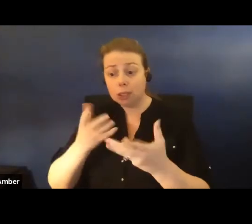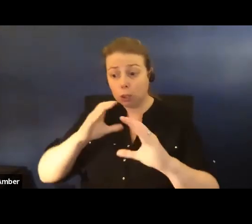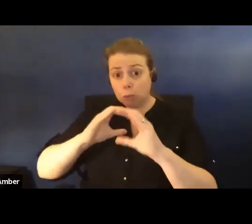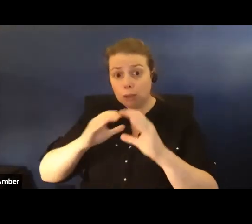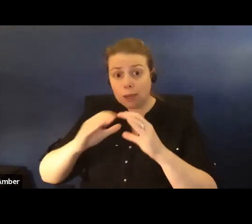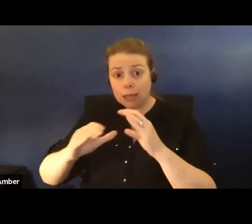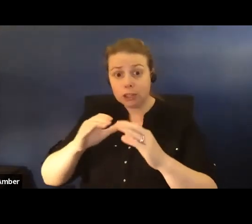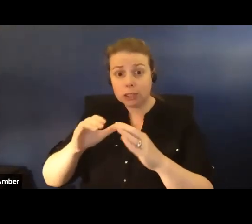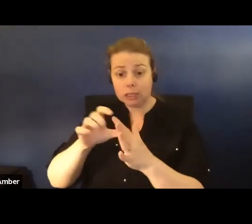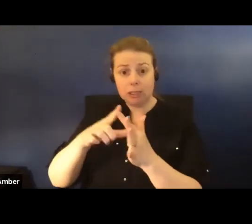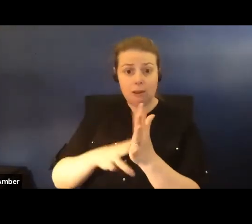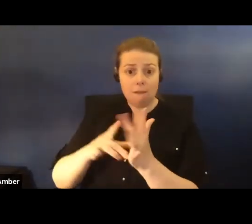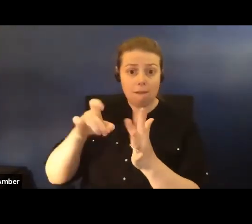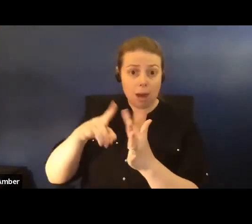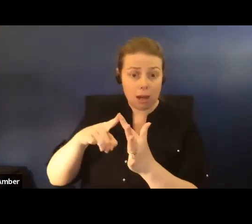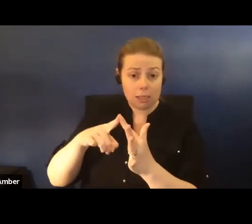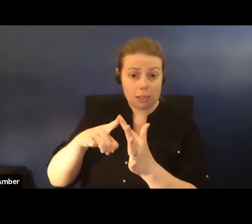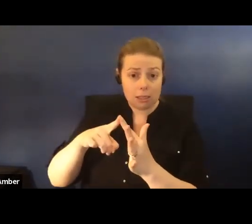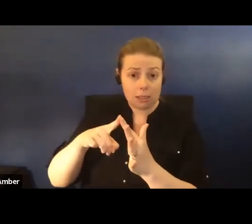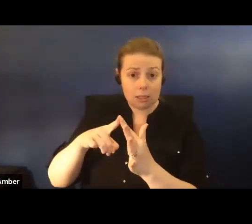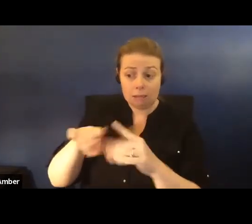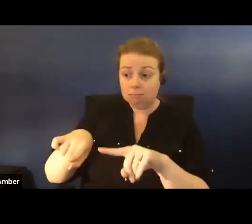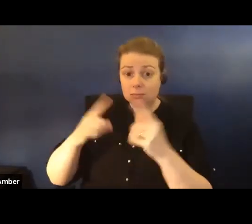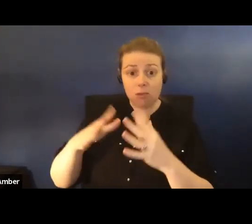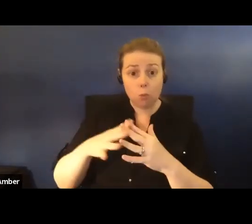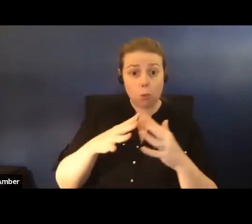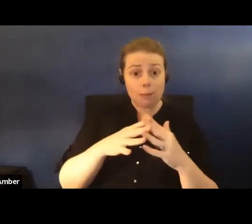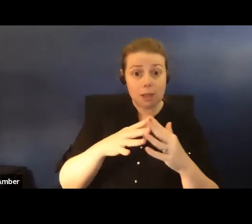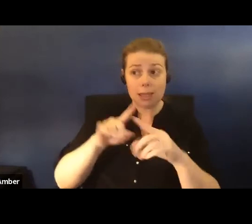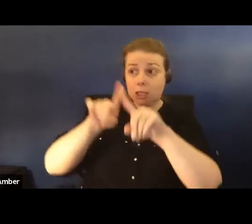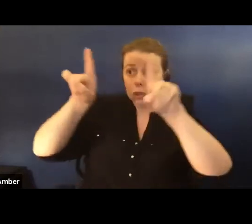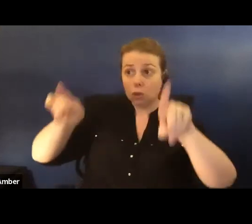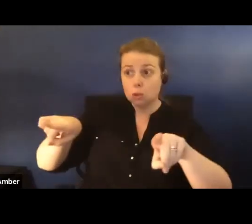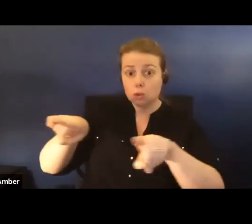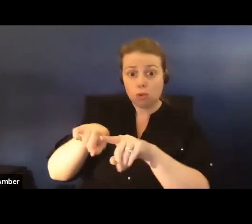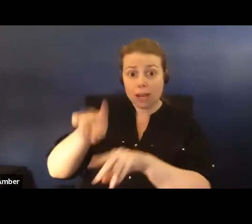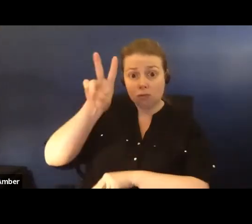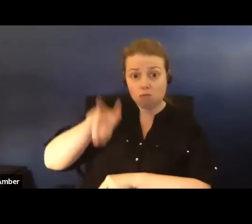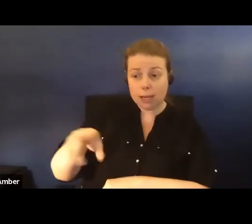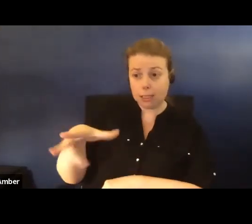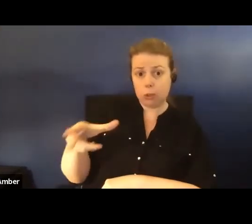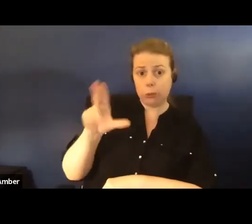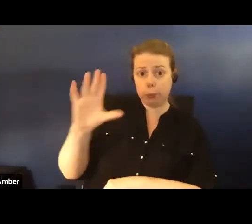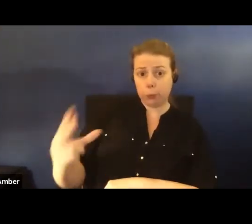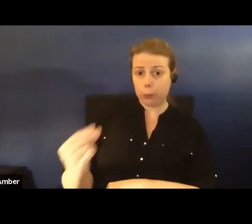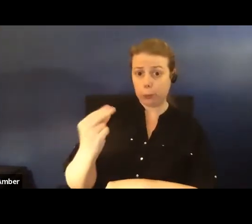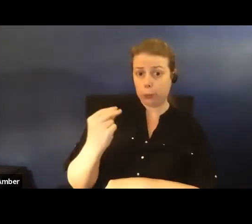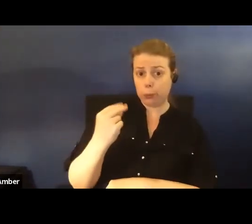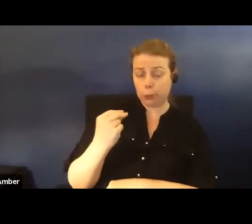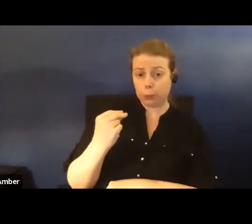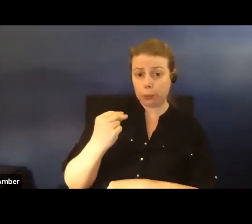websites and screen readers and voice recognition technology, automated